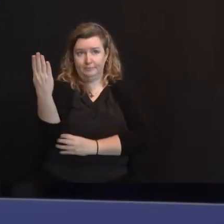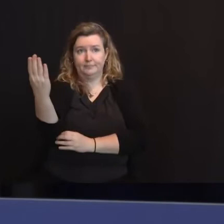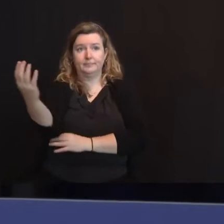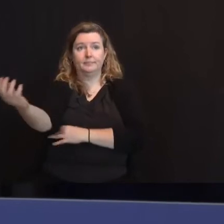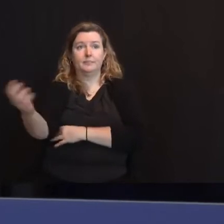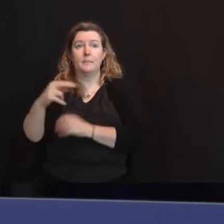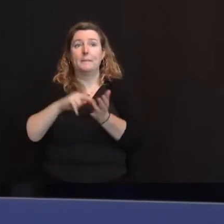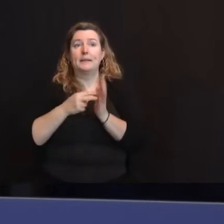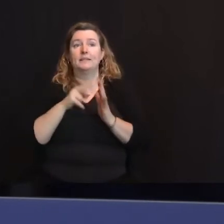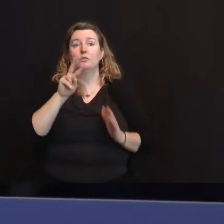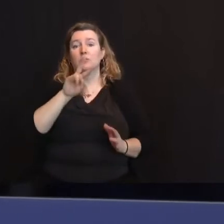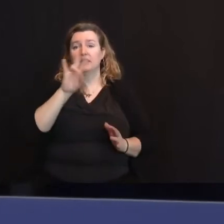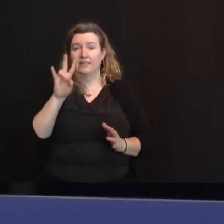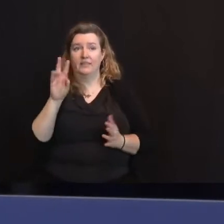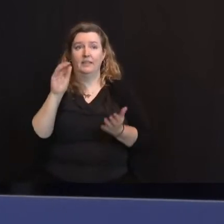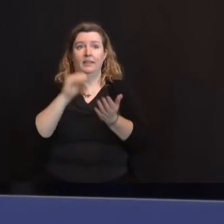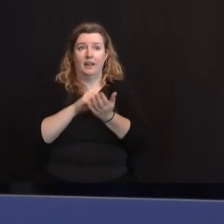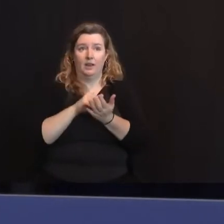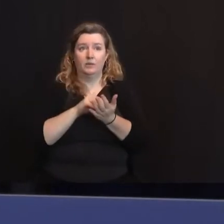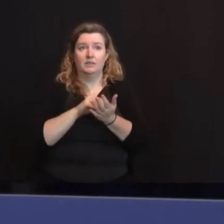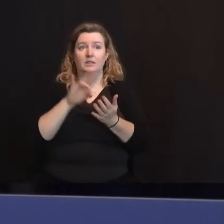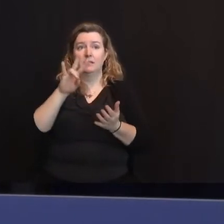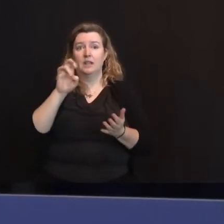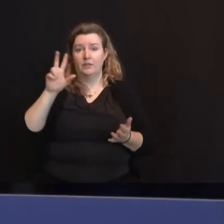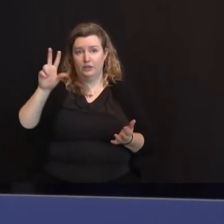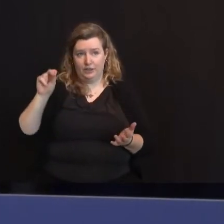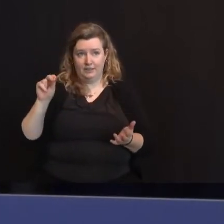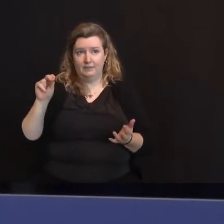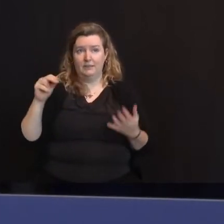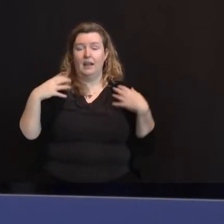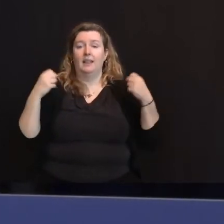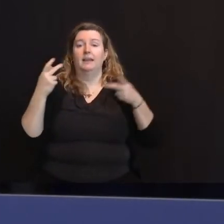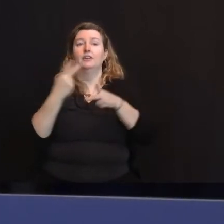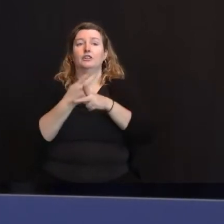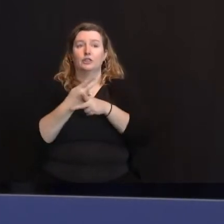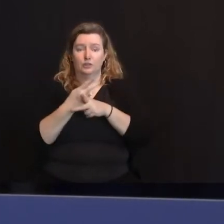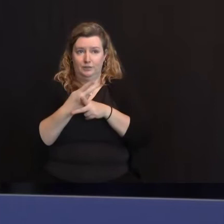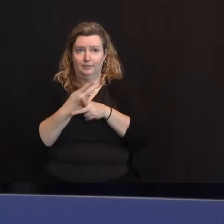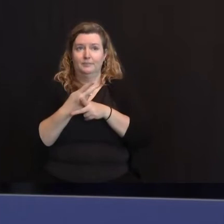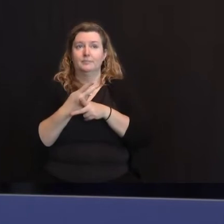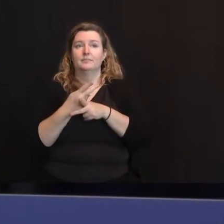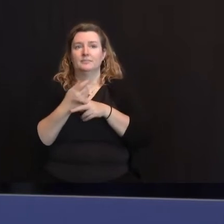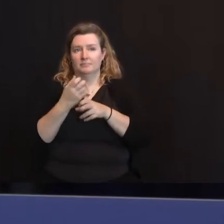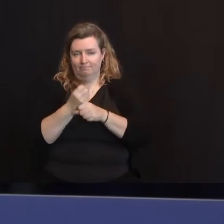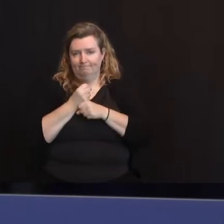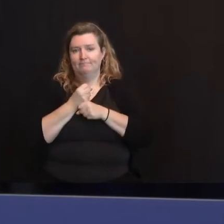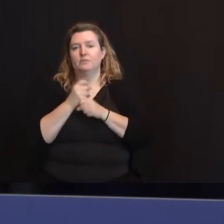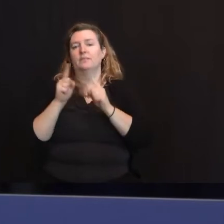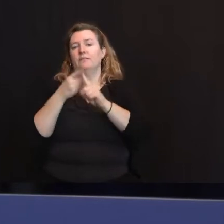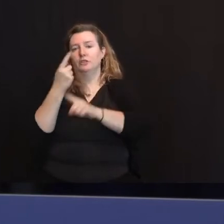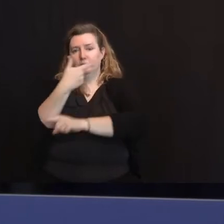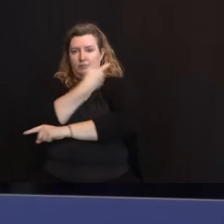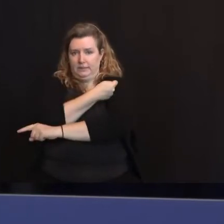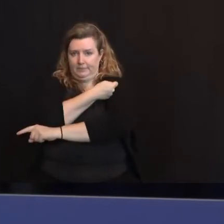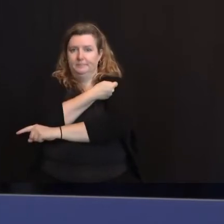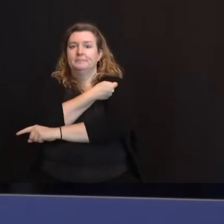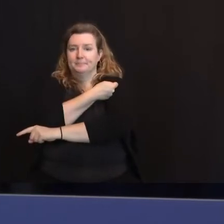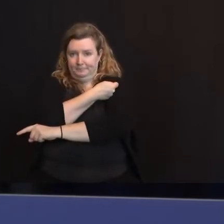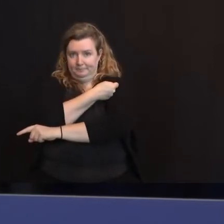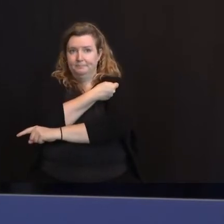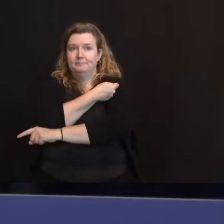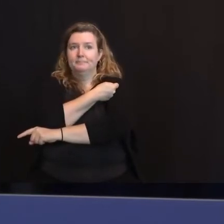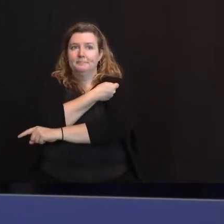27,730 healthcare workers have received their first dose of, of vaccine in 54